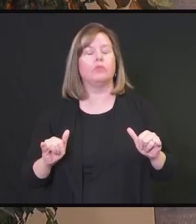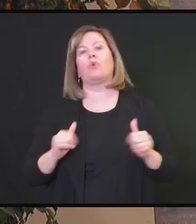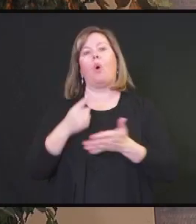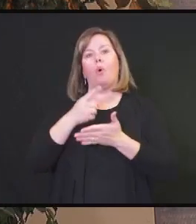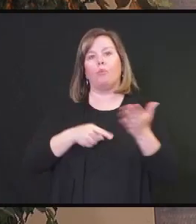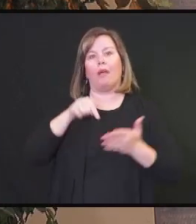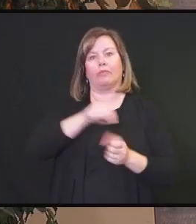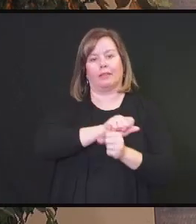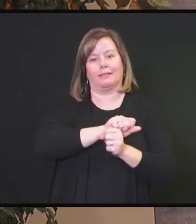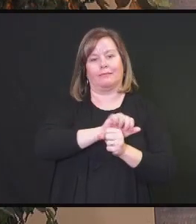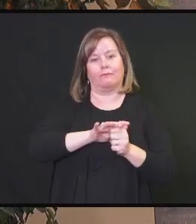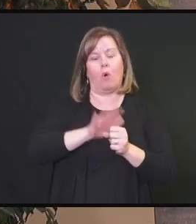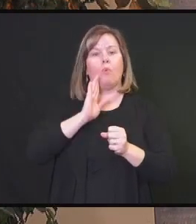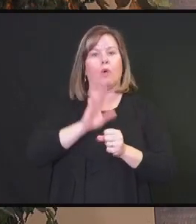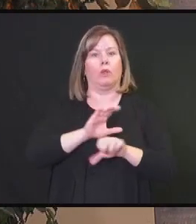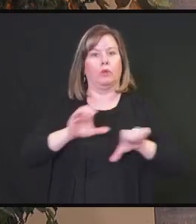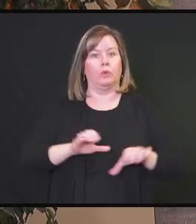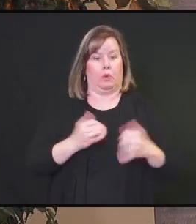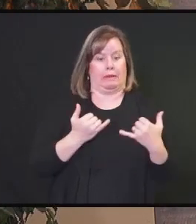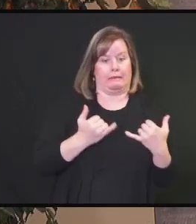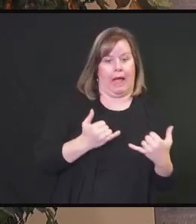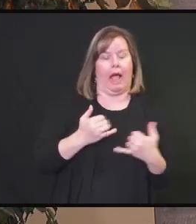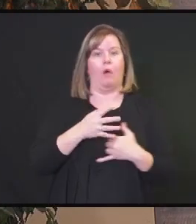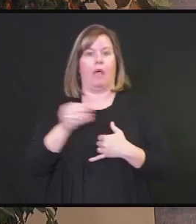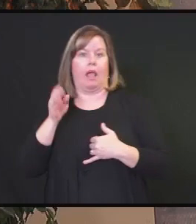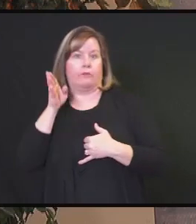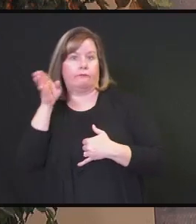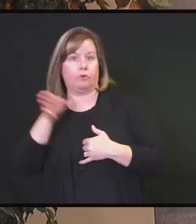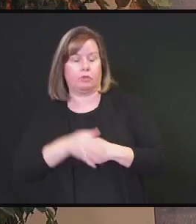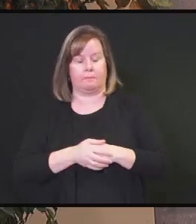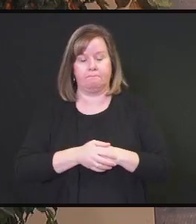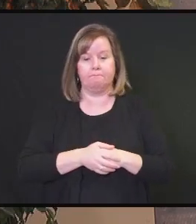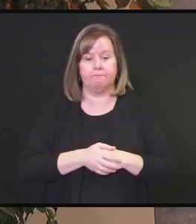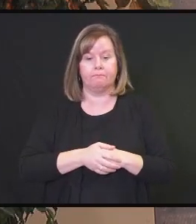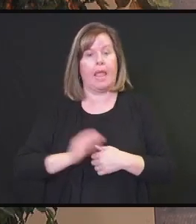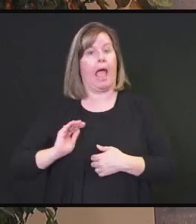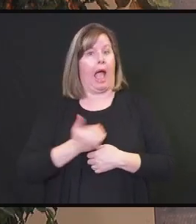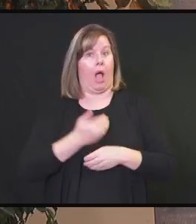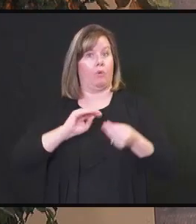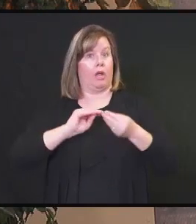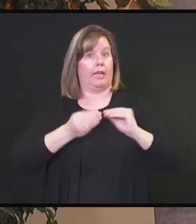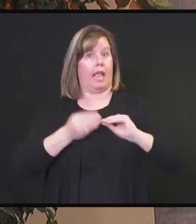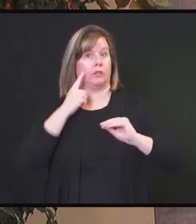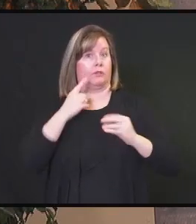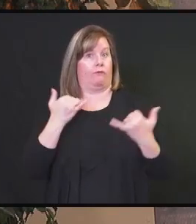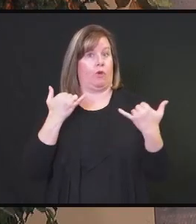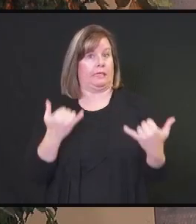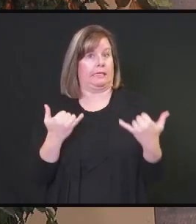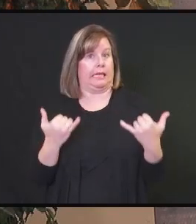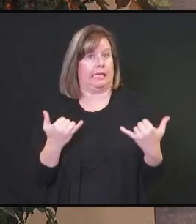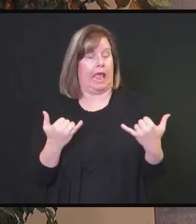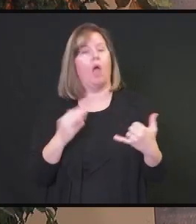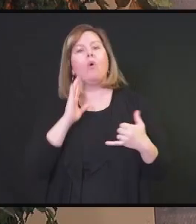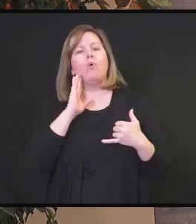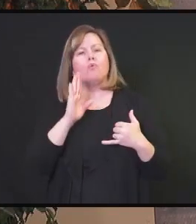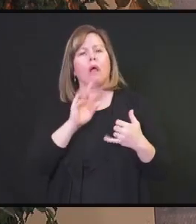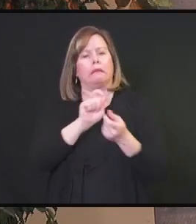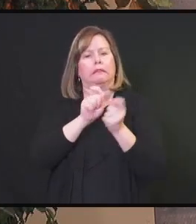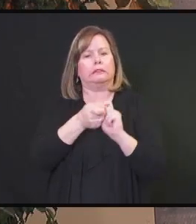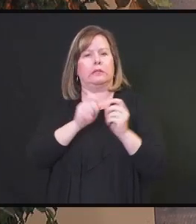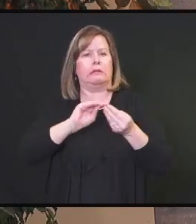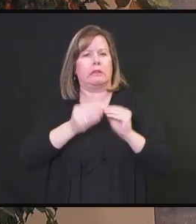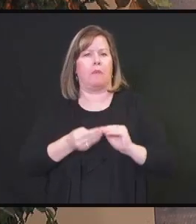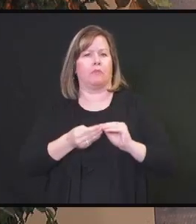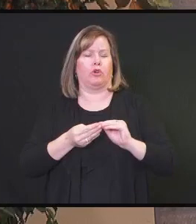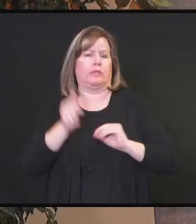future. Our cases for the day, this is going to be updated every day about 3 o'clock. Right now we